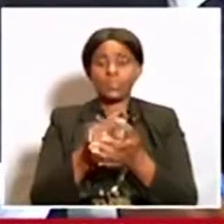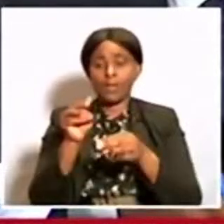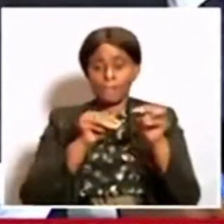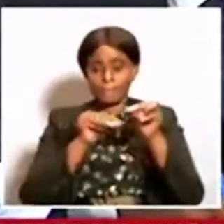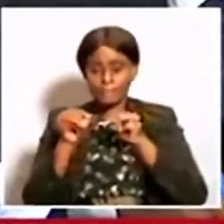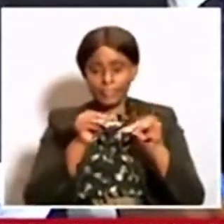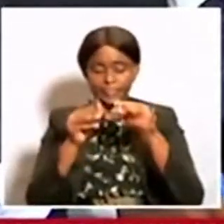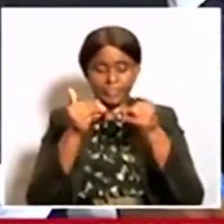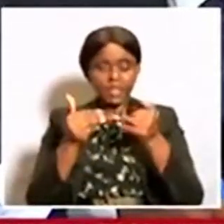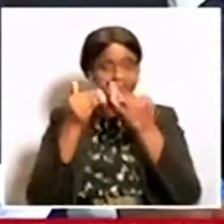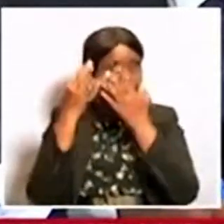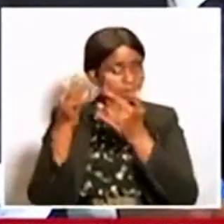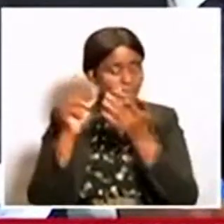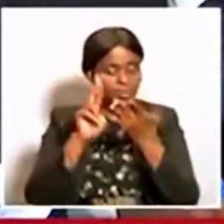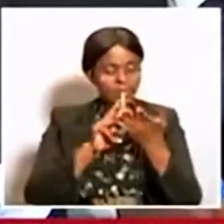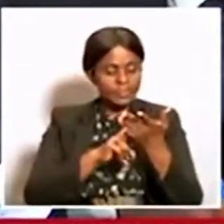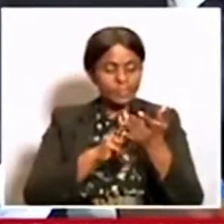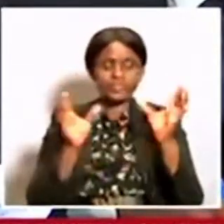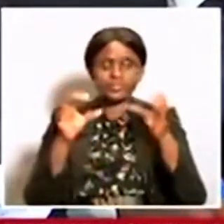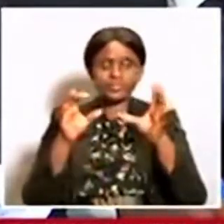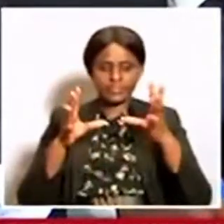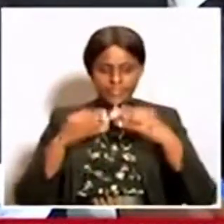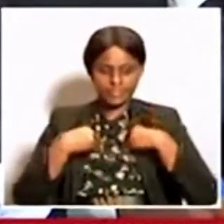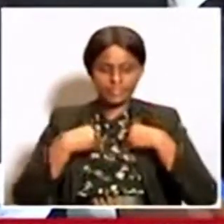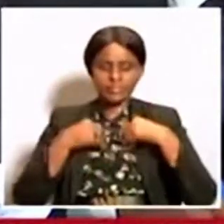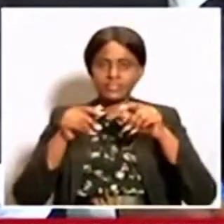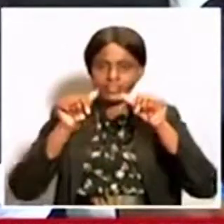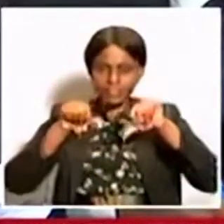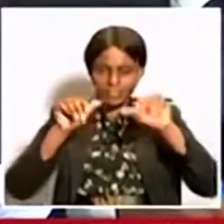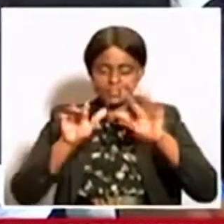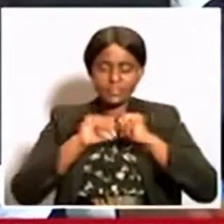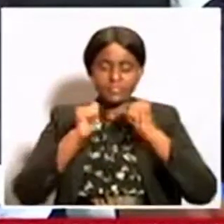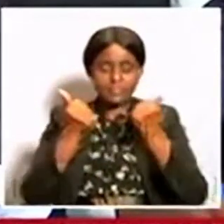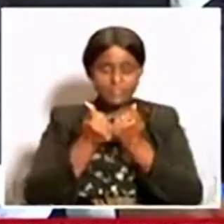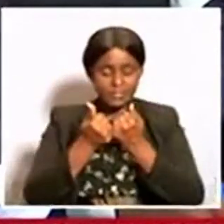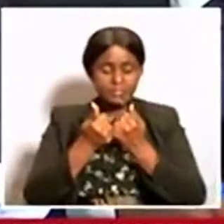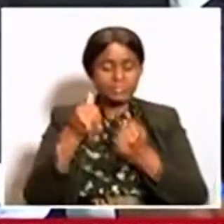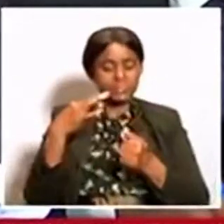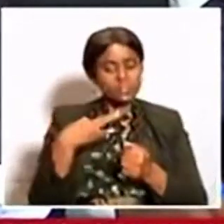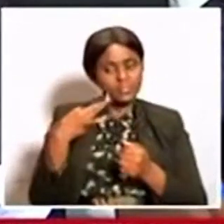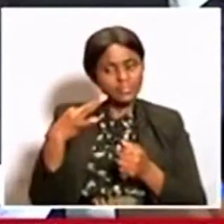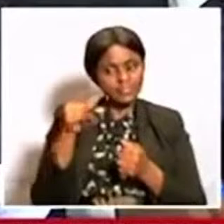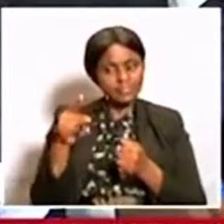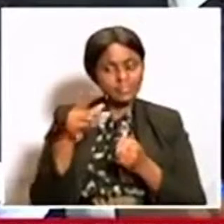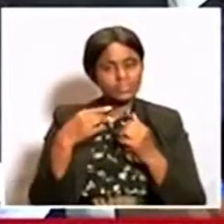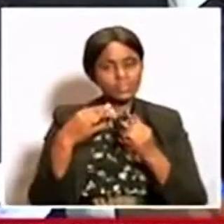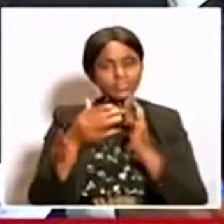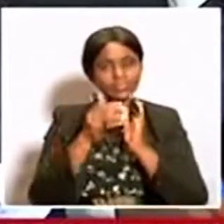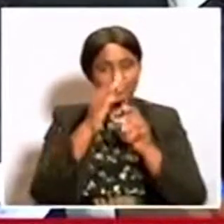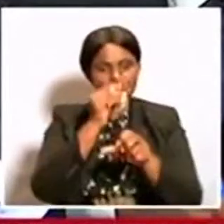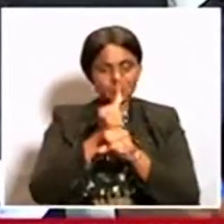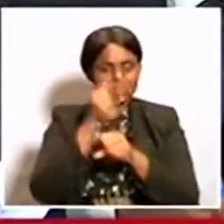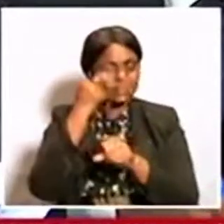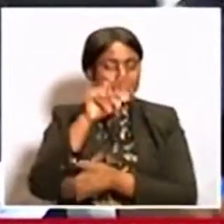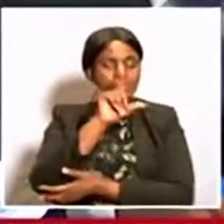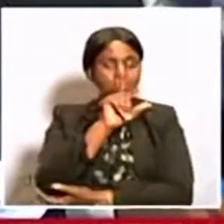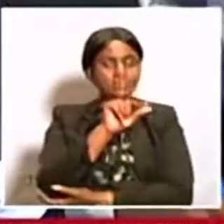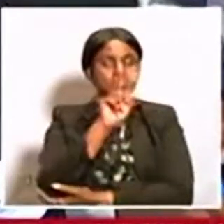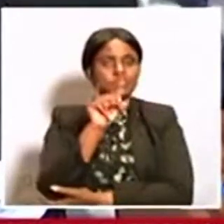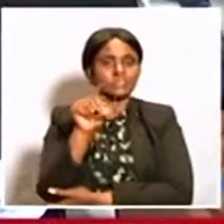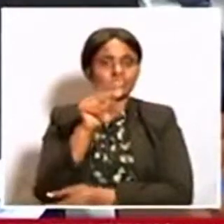Management wishes to report that Council acknowledges the findings of Auditor General. Applications received for 2022 academic